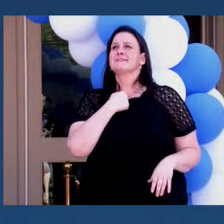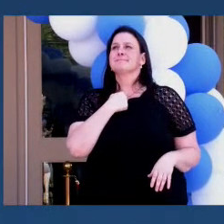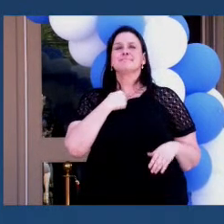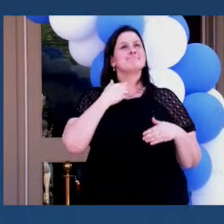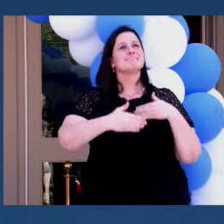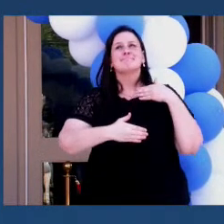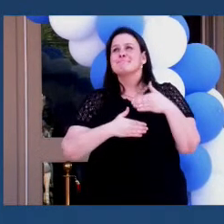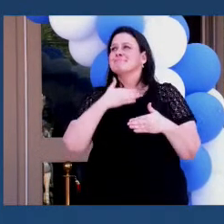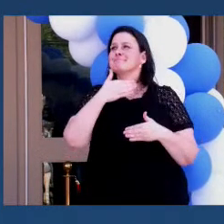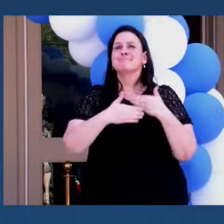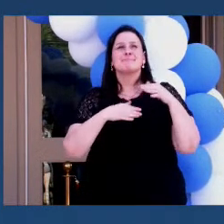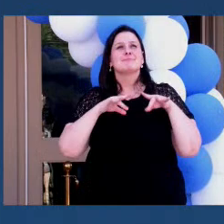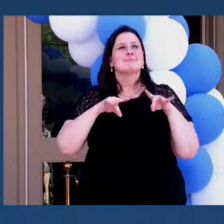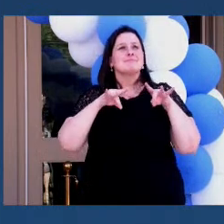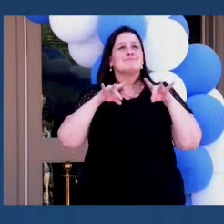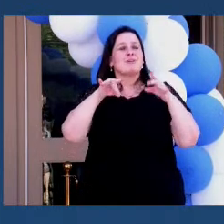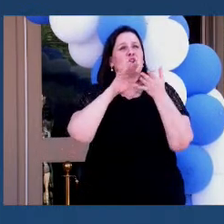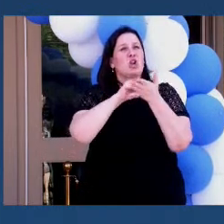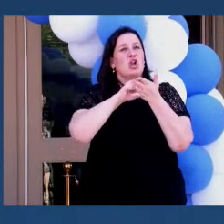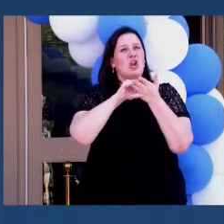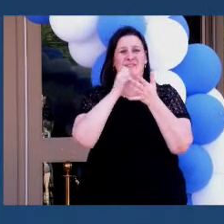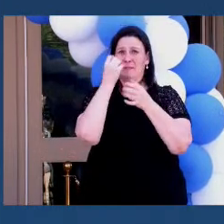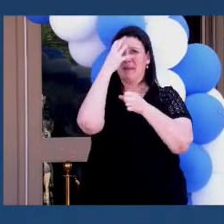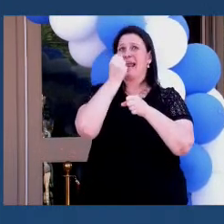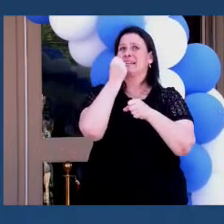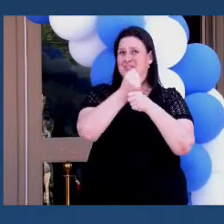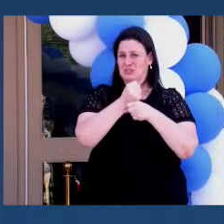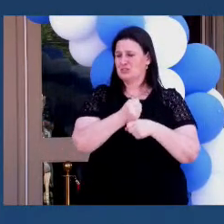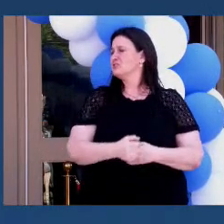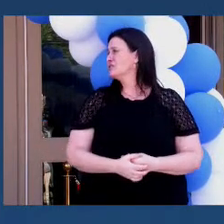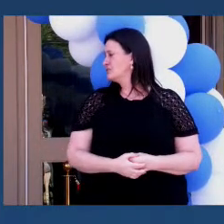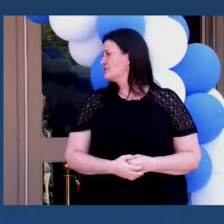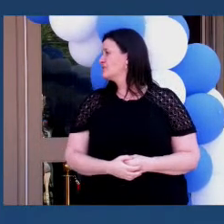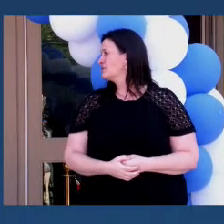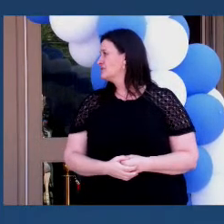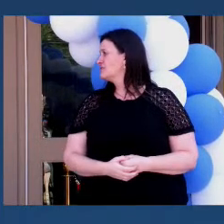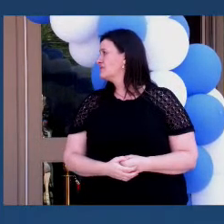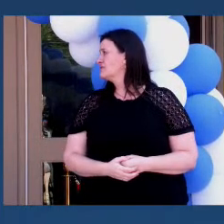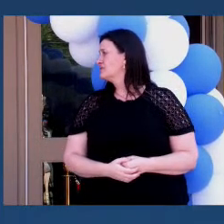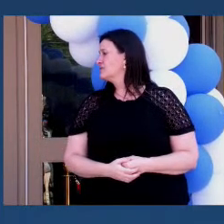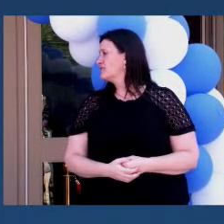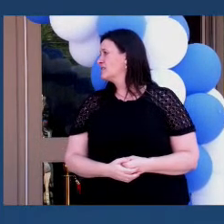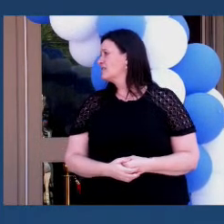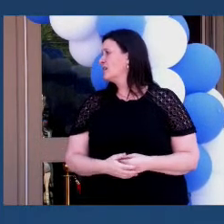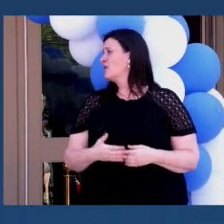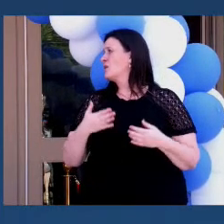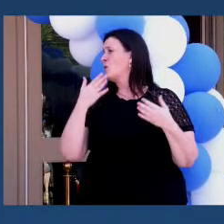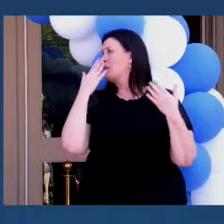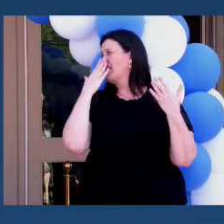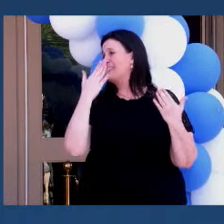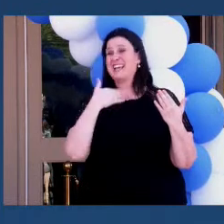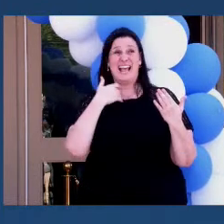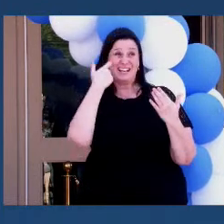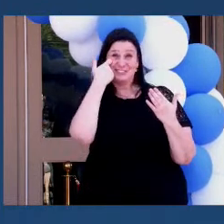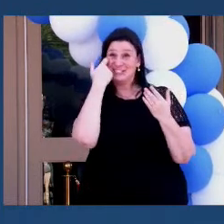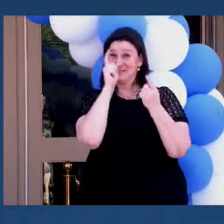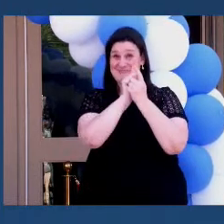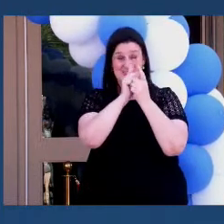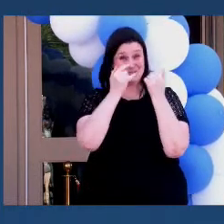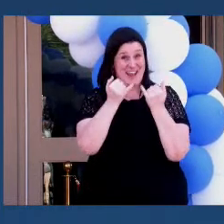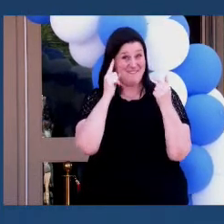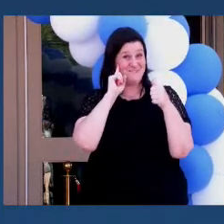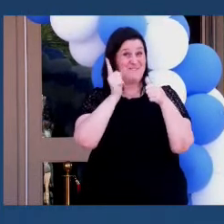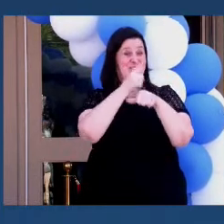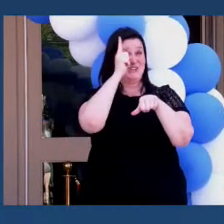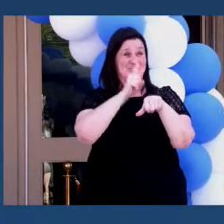going along the way for many years. I want to thank, I just met her today for the